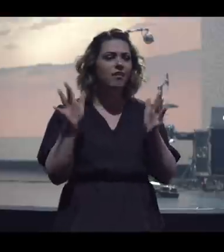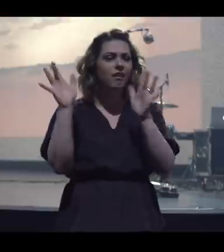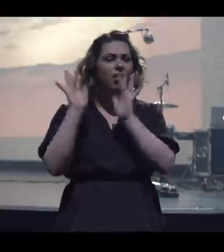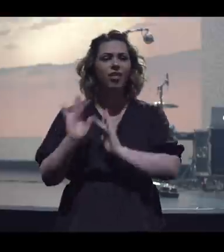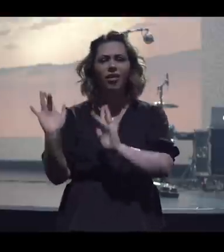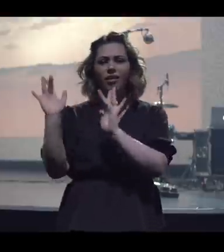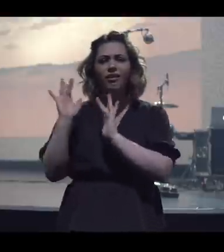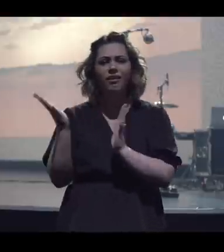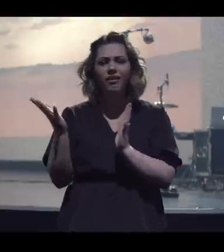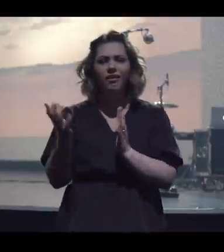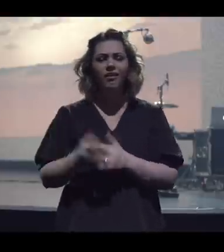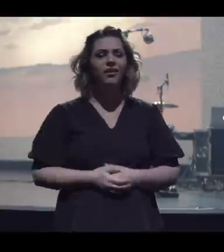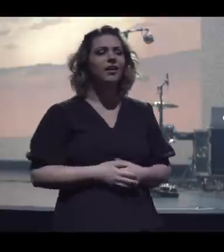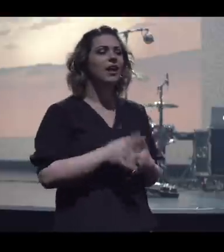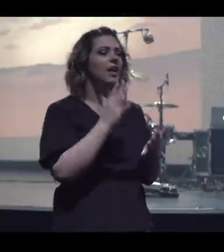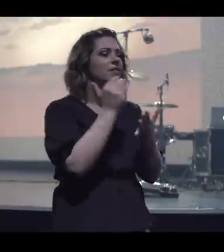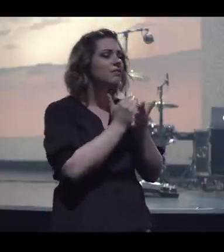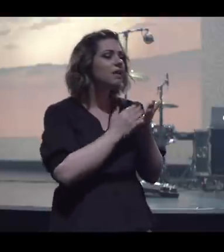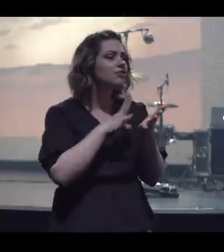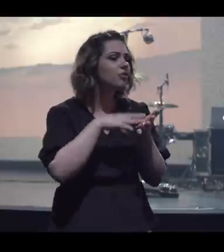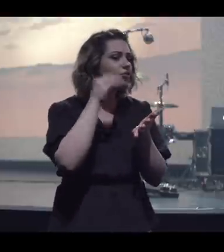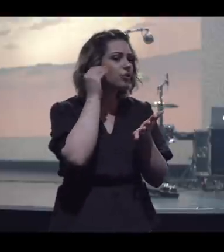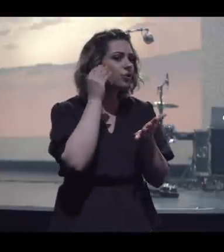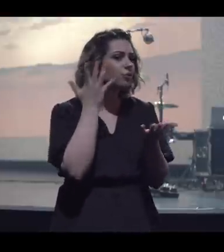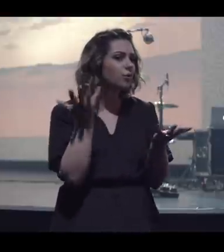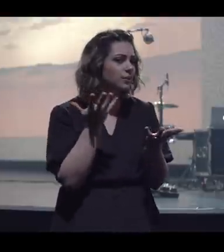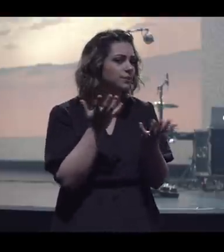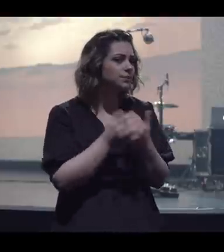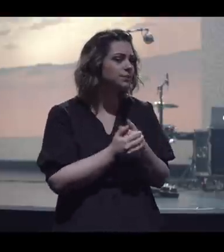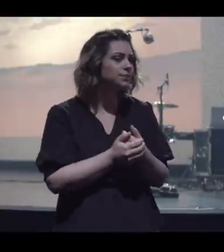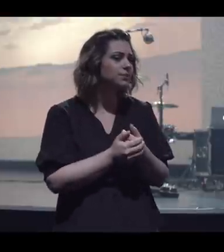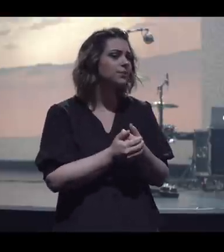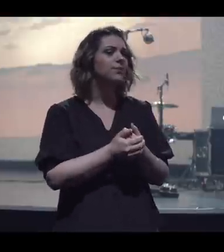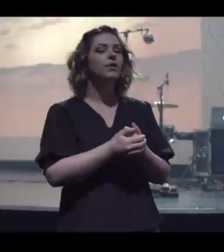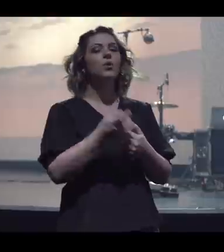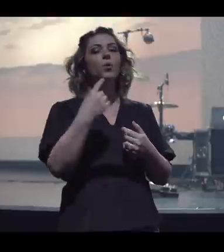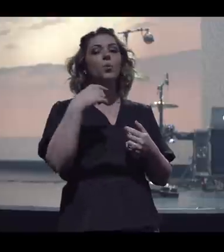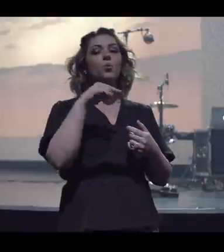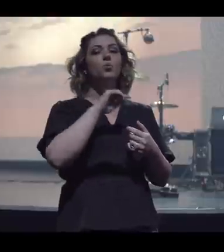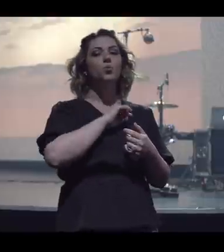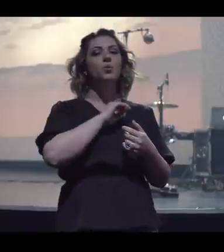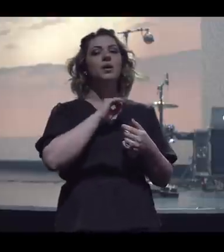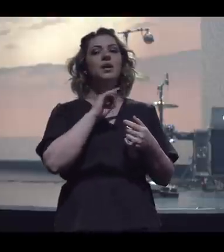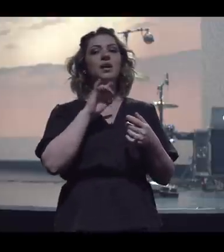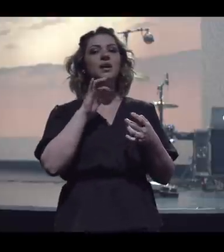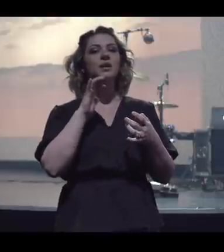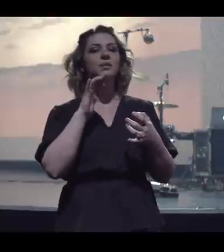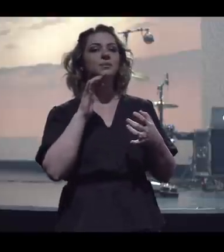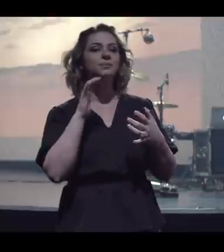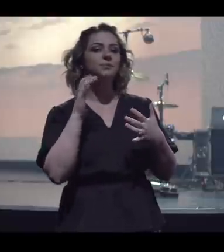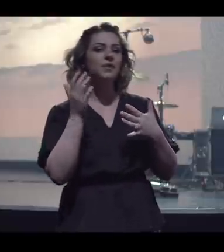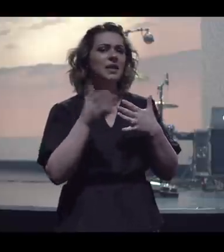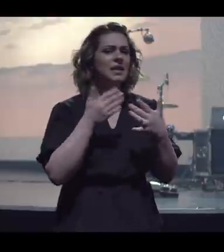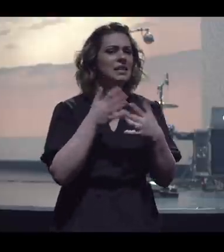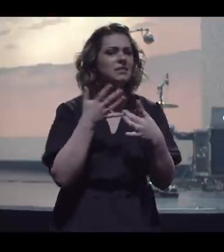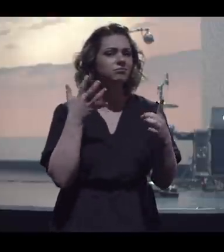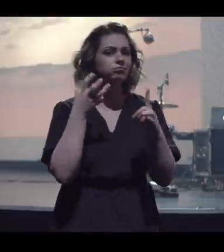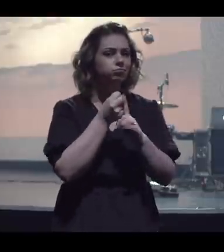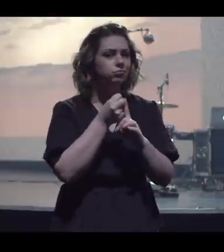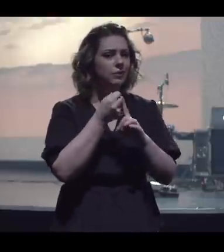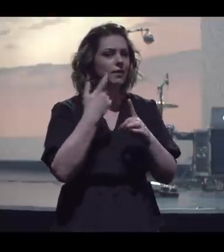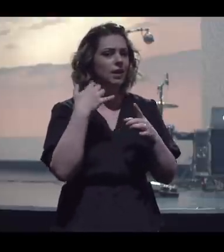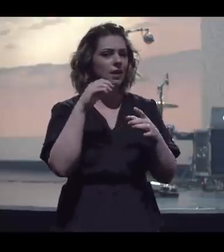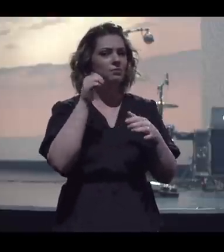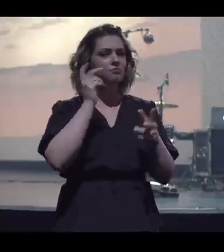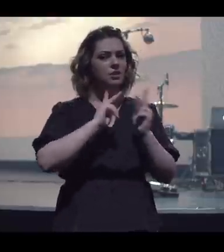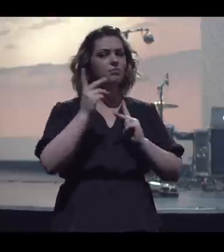But the lesson that I learned was that we are more vulnerable than any of us imagine. And Jesus